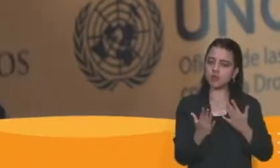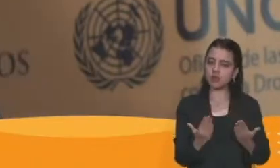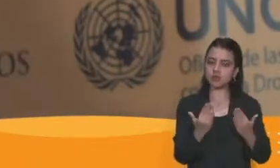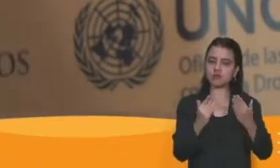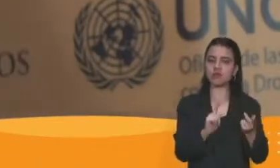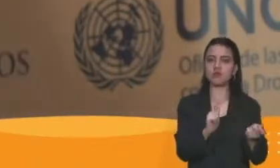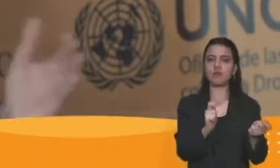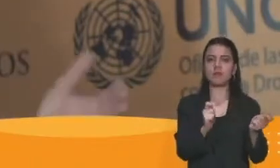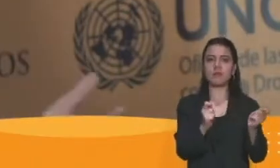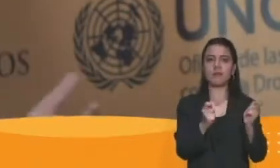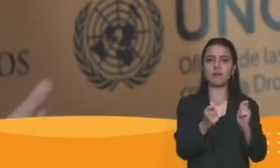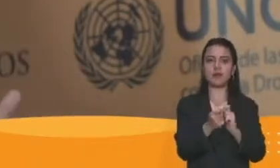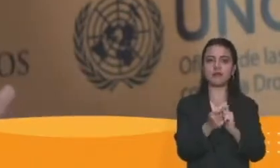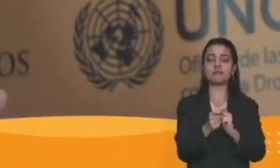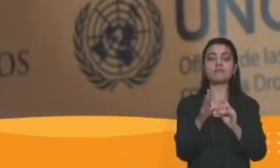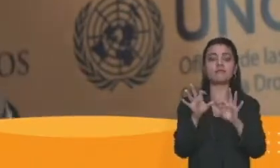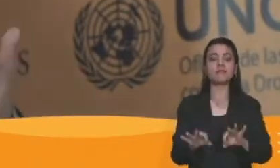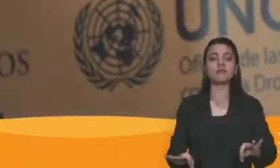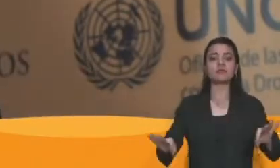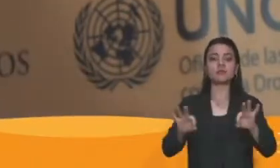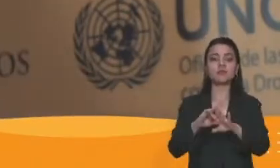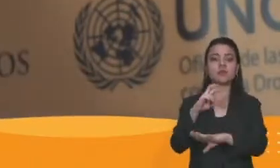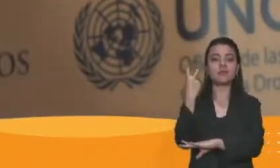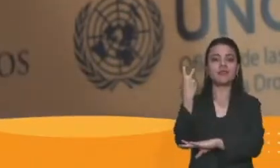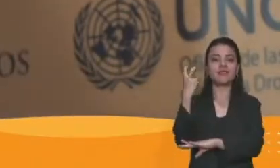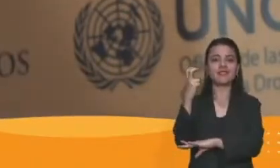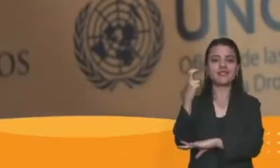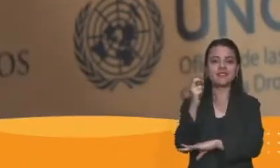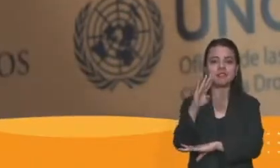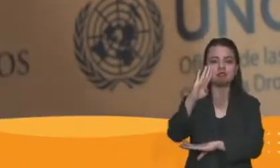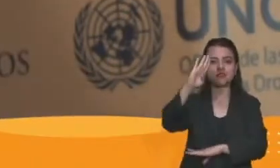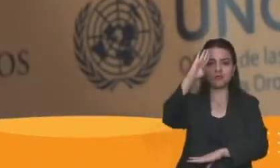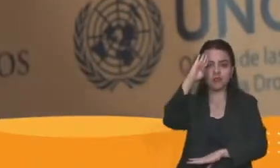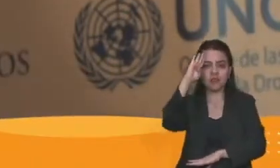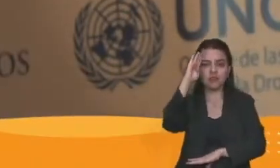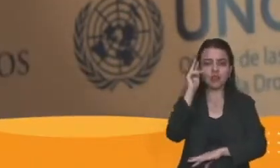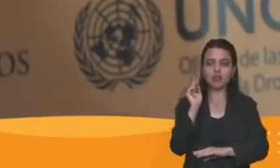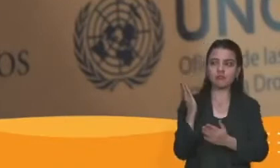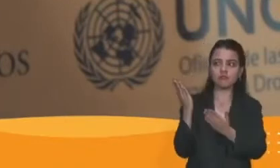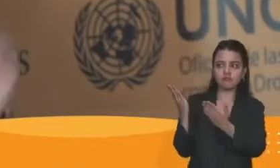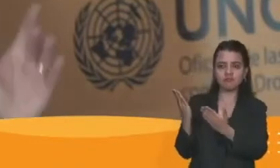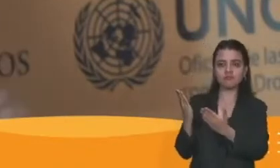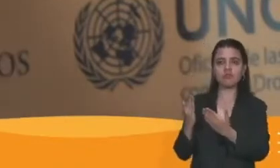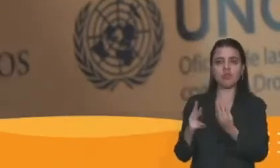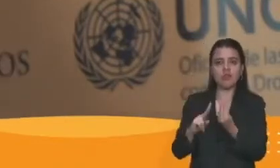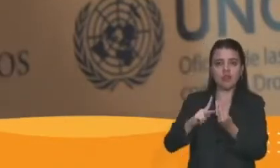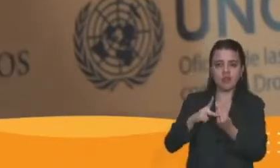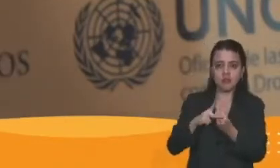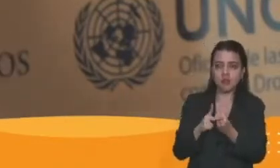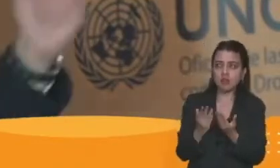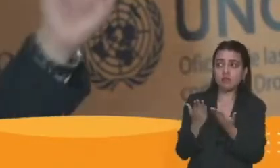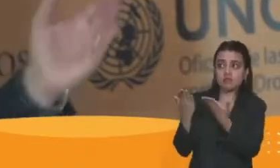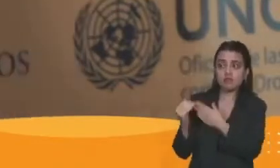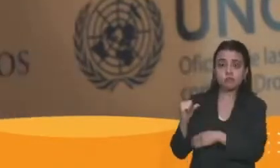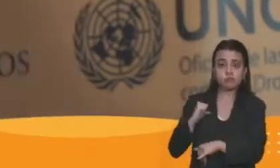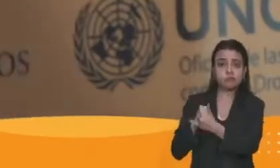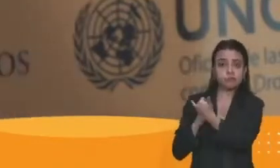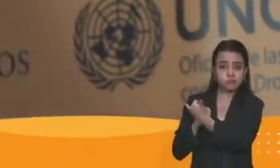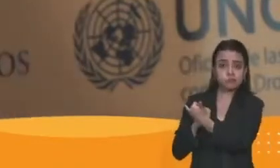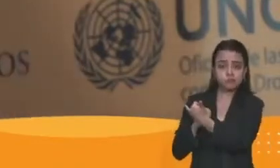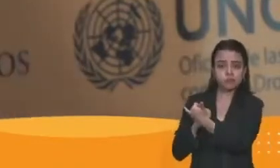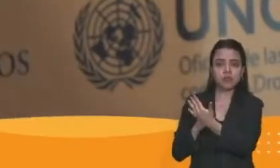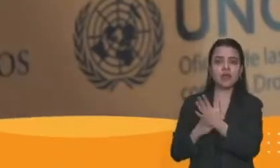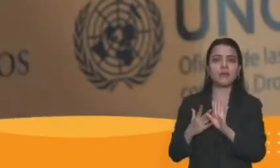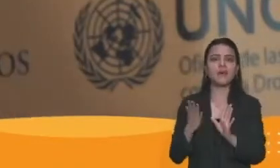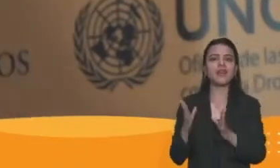is an experiment exercise where the prosecutor offers the public forces can have all the tools to